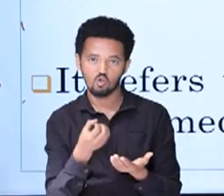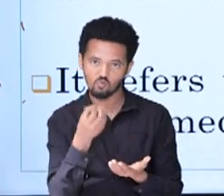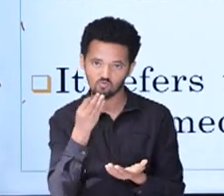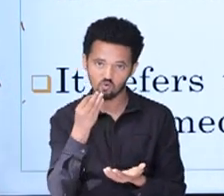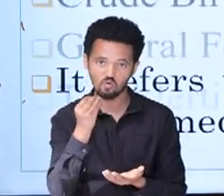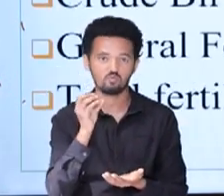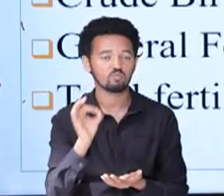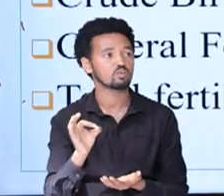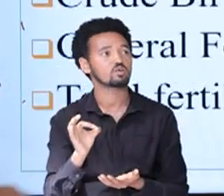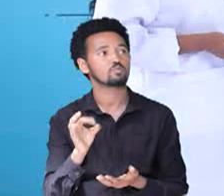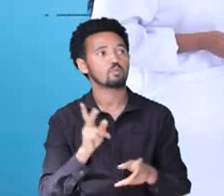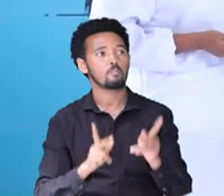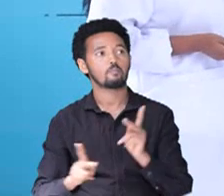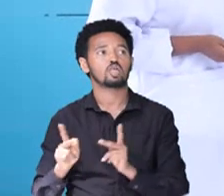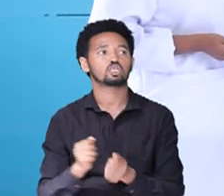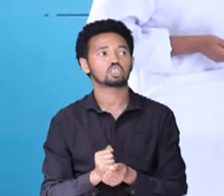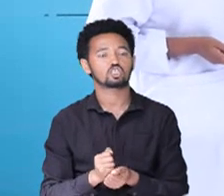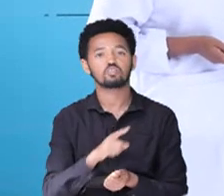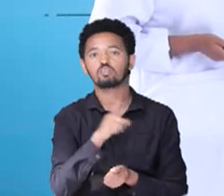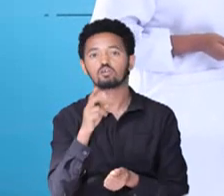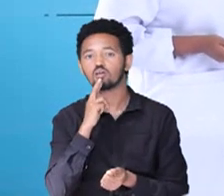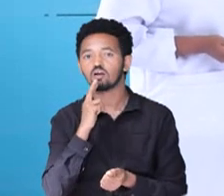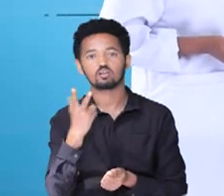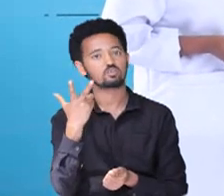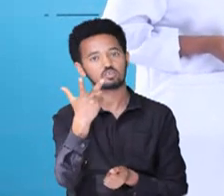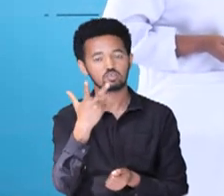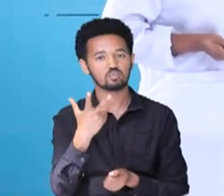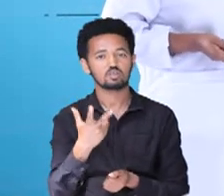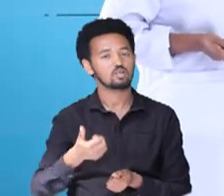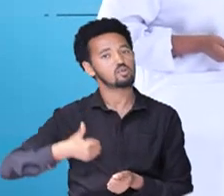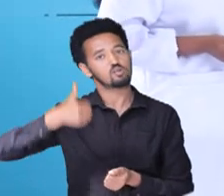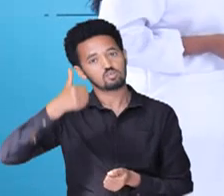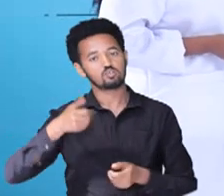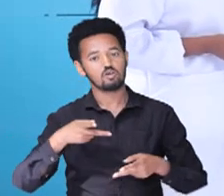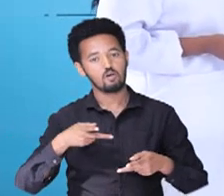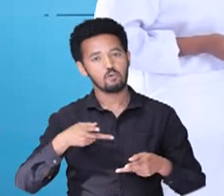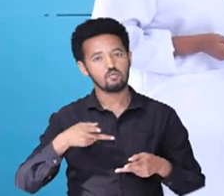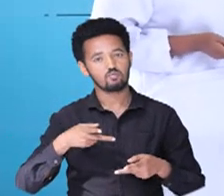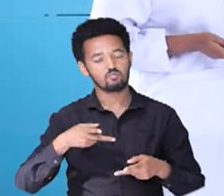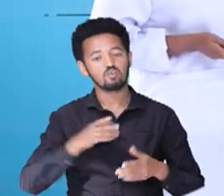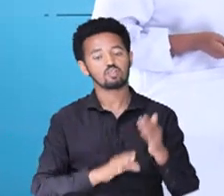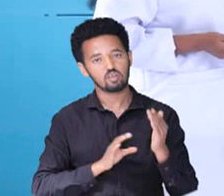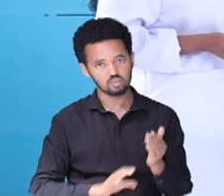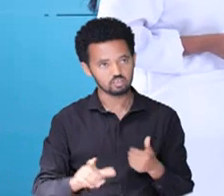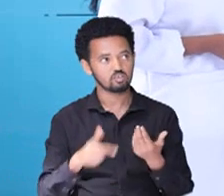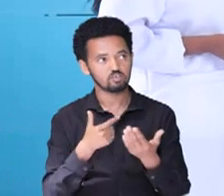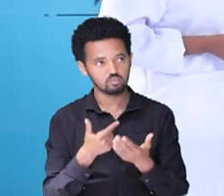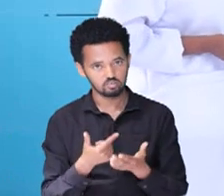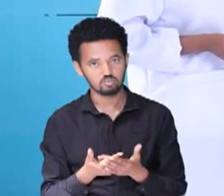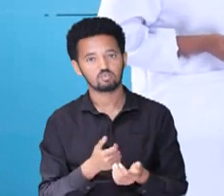a population. There are three types of measure of fertility. These are crude birth